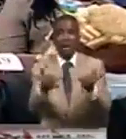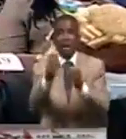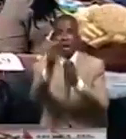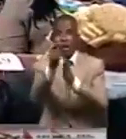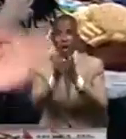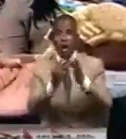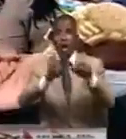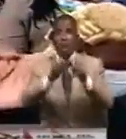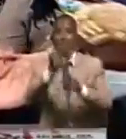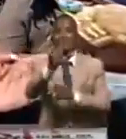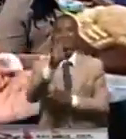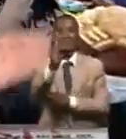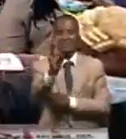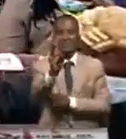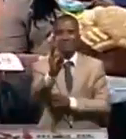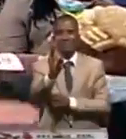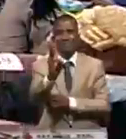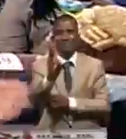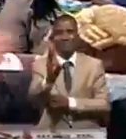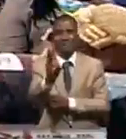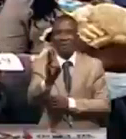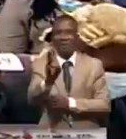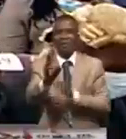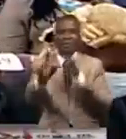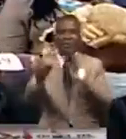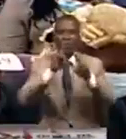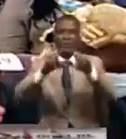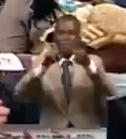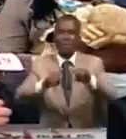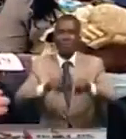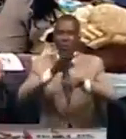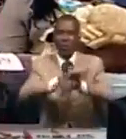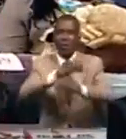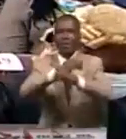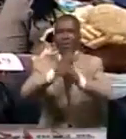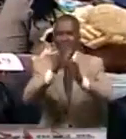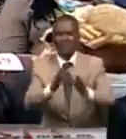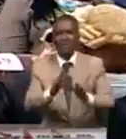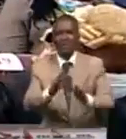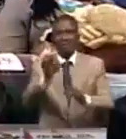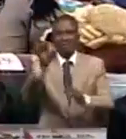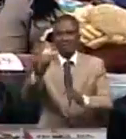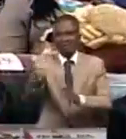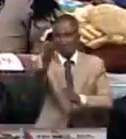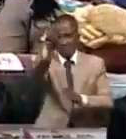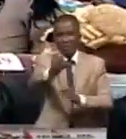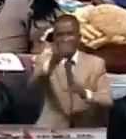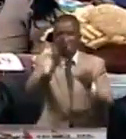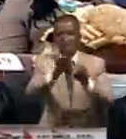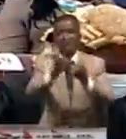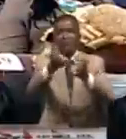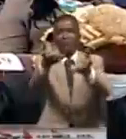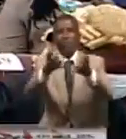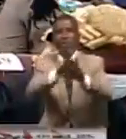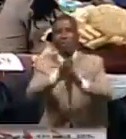is premised on where the defendant elects not to adduce evidence. So,